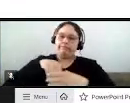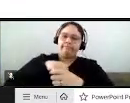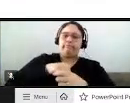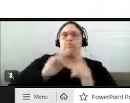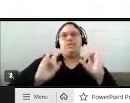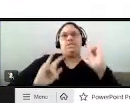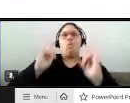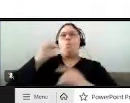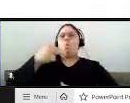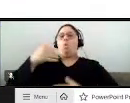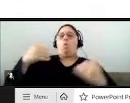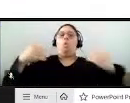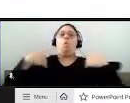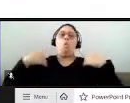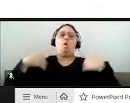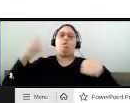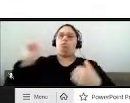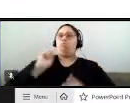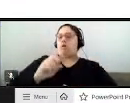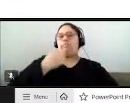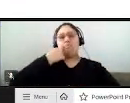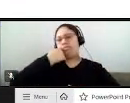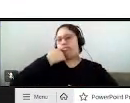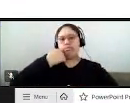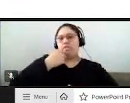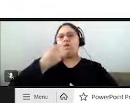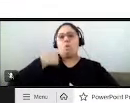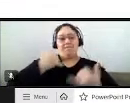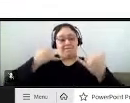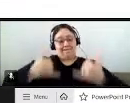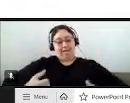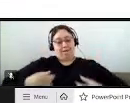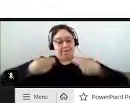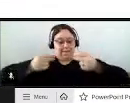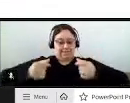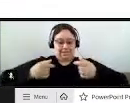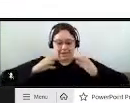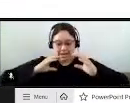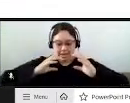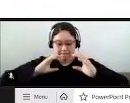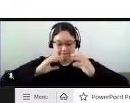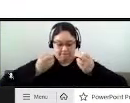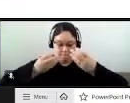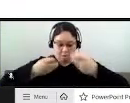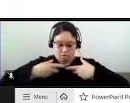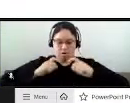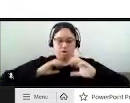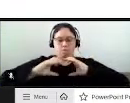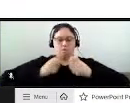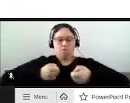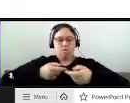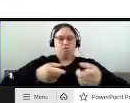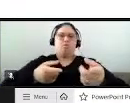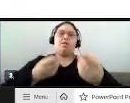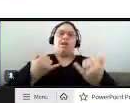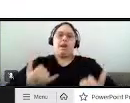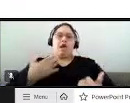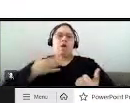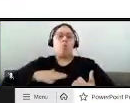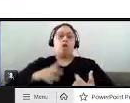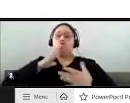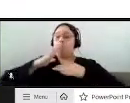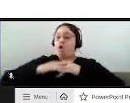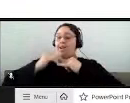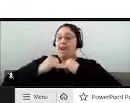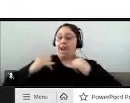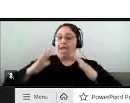hall. They want instant information and they want to communicate instantly. And what the digital online platform would